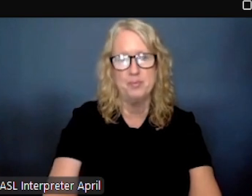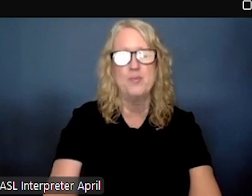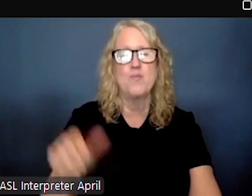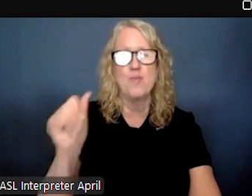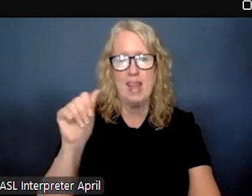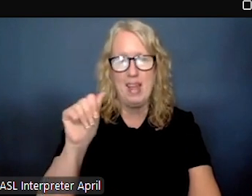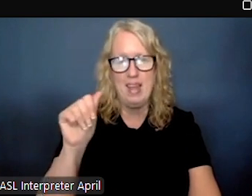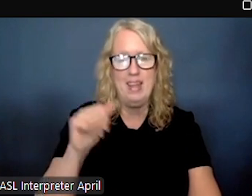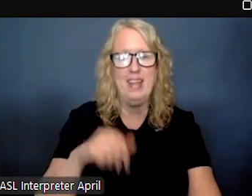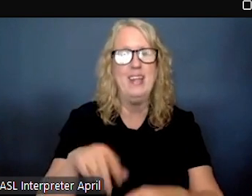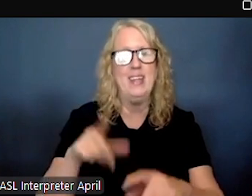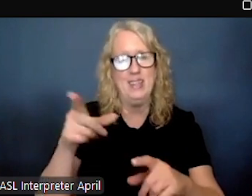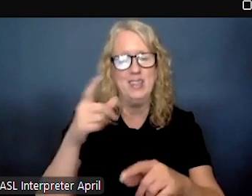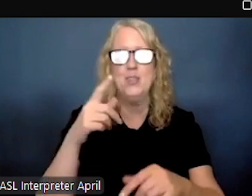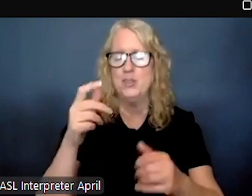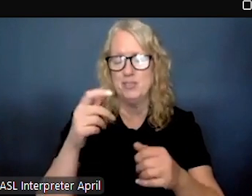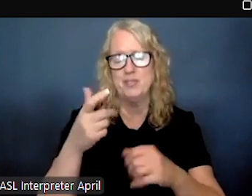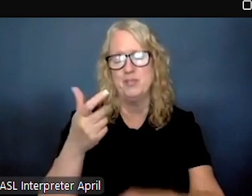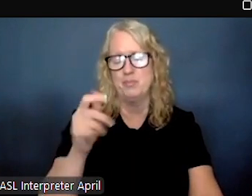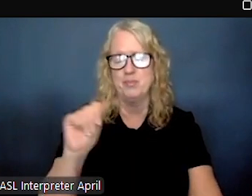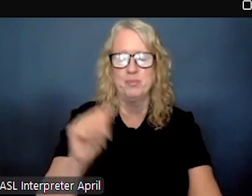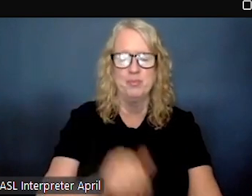Co-locating crisis services with law enforcement.